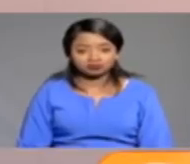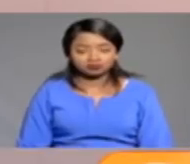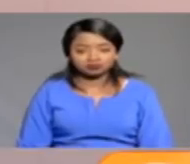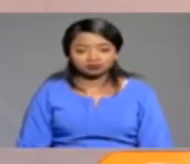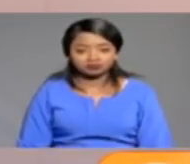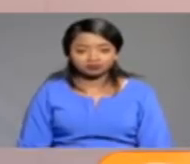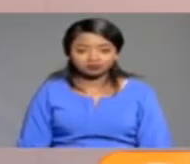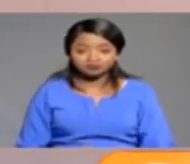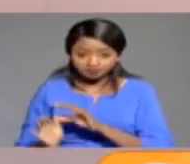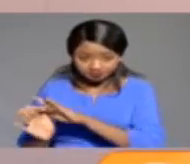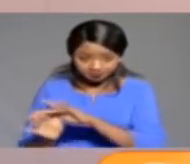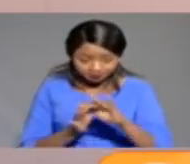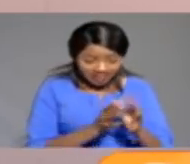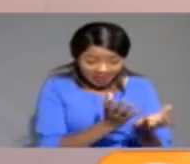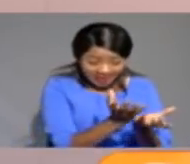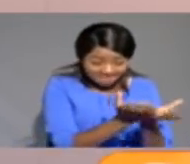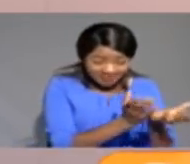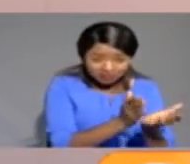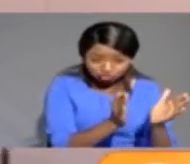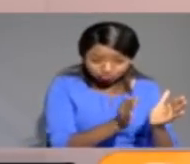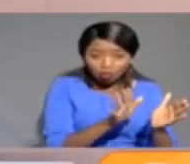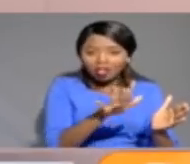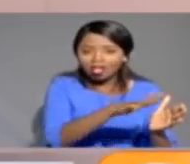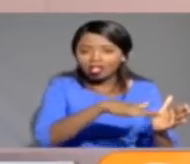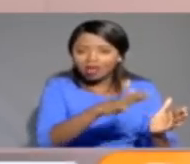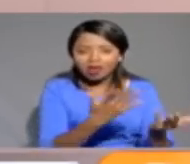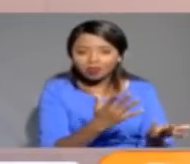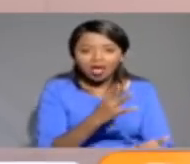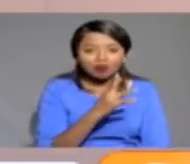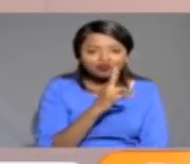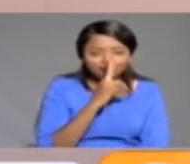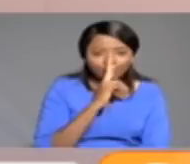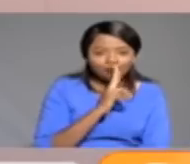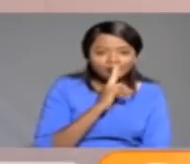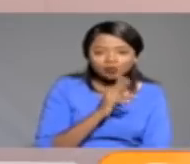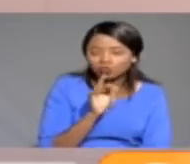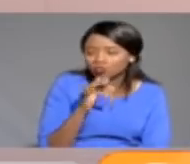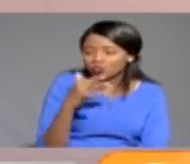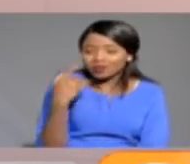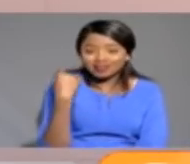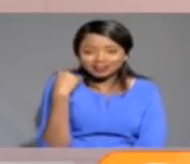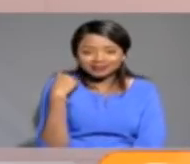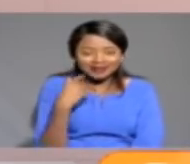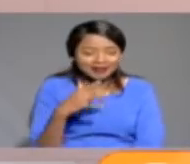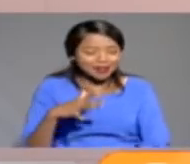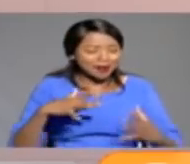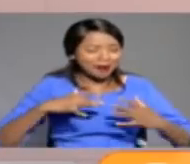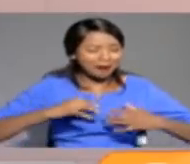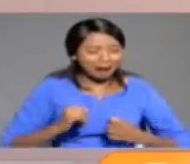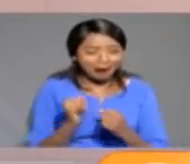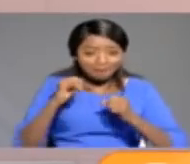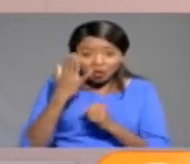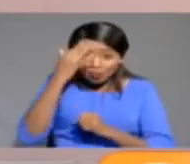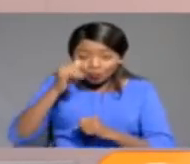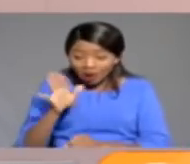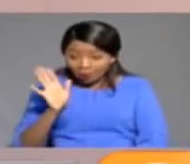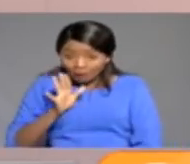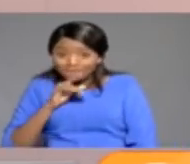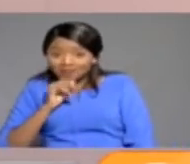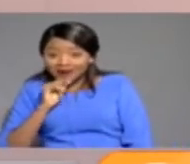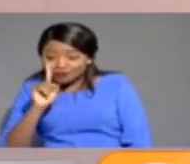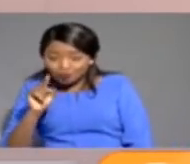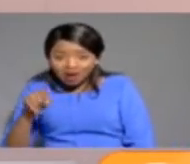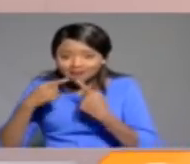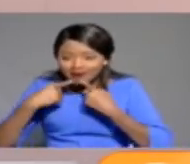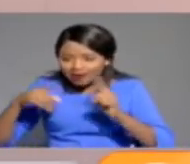Now, small-scale groceries trader in Ruiru Market caused quite a stir yesterday when he was unveiled as the winner of 20 million Kenyan